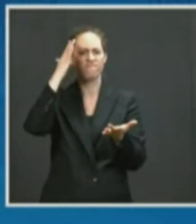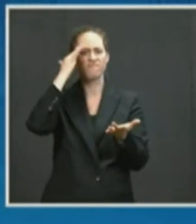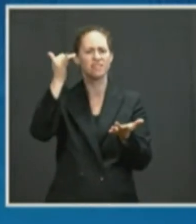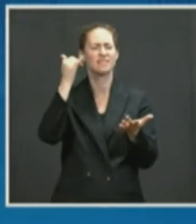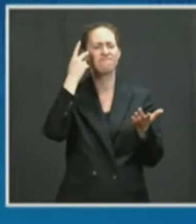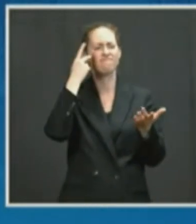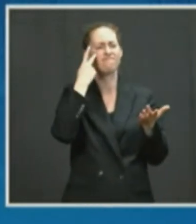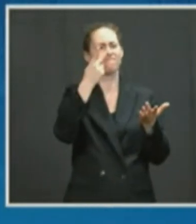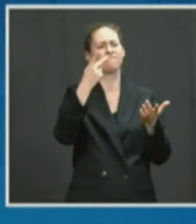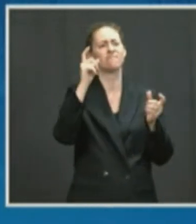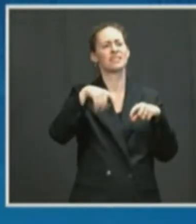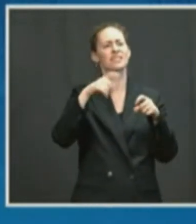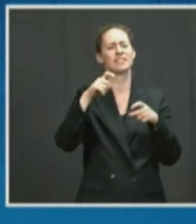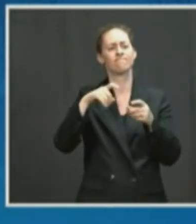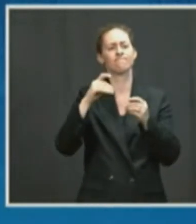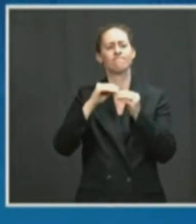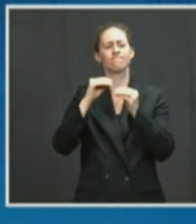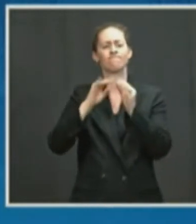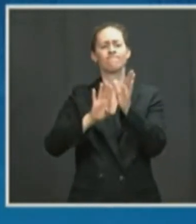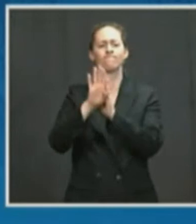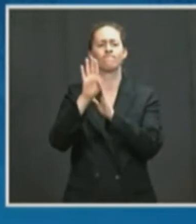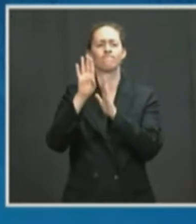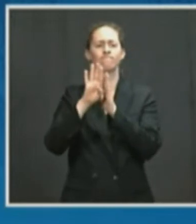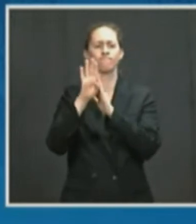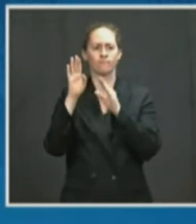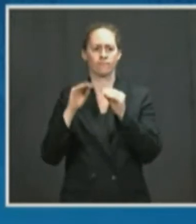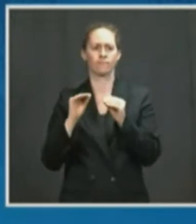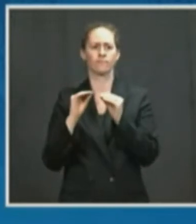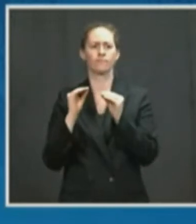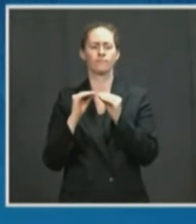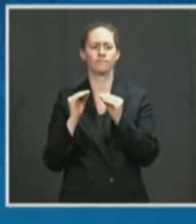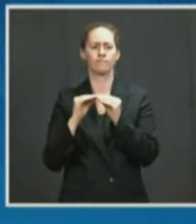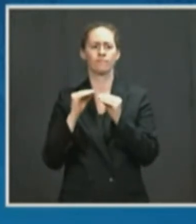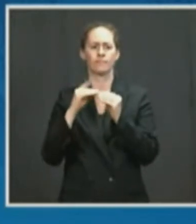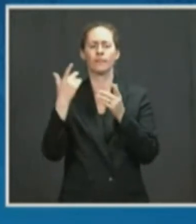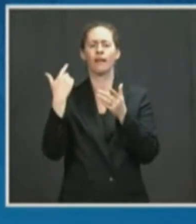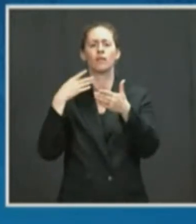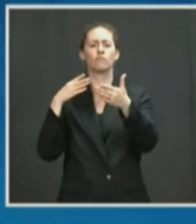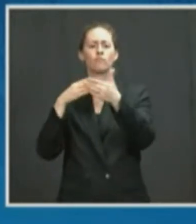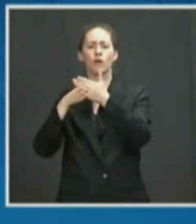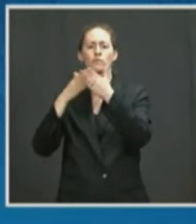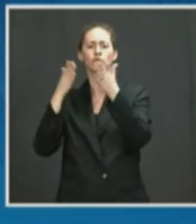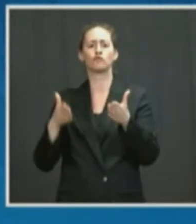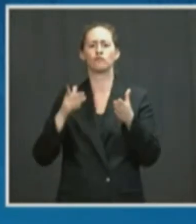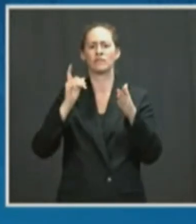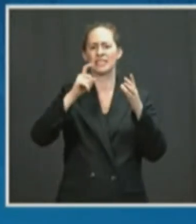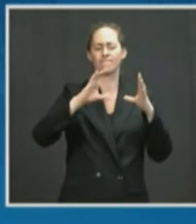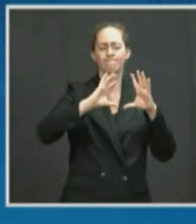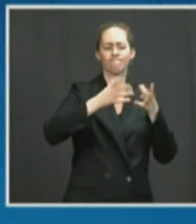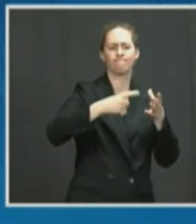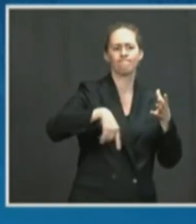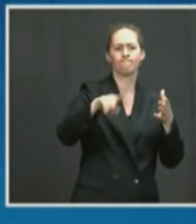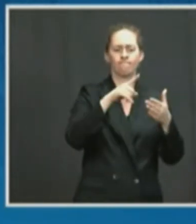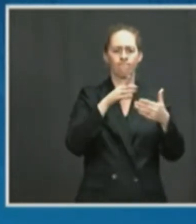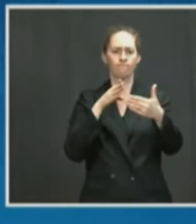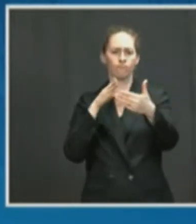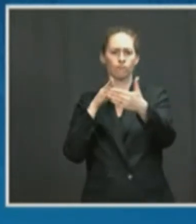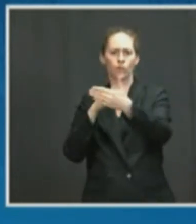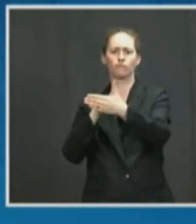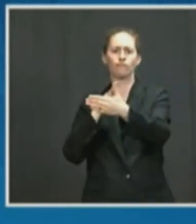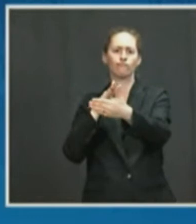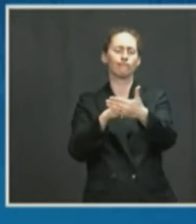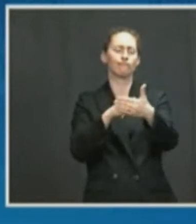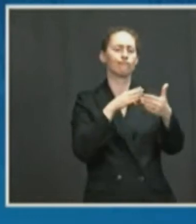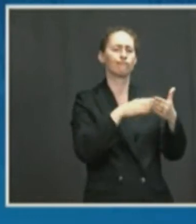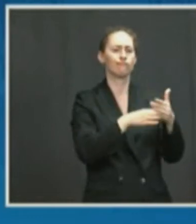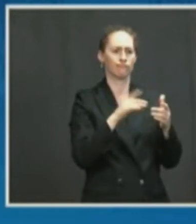municipalities. We spoke at length about the topic of corruption that comes from drug trafficking and how important